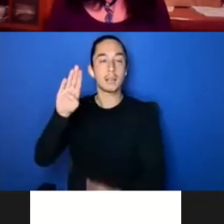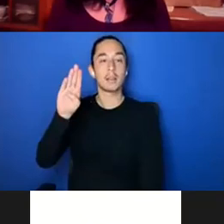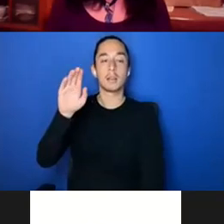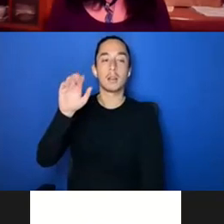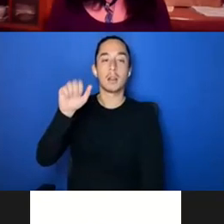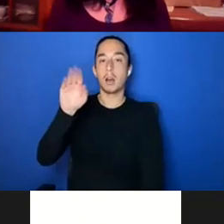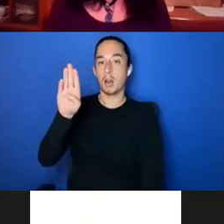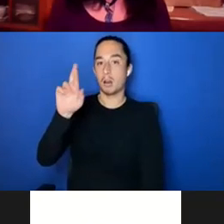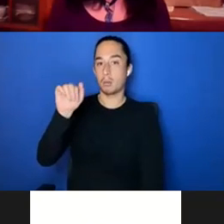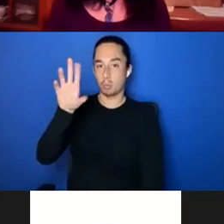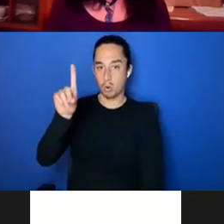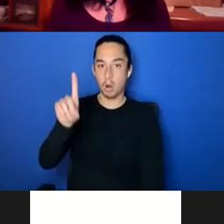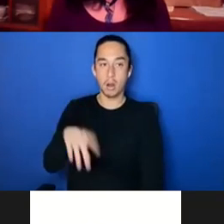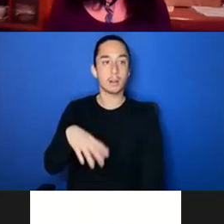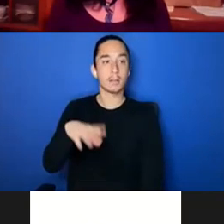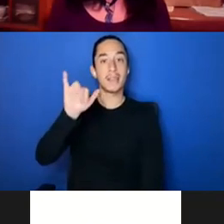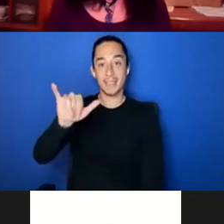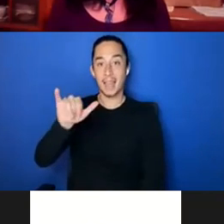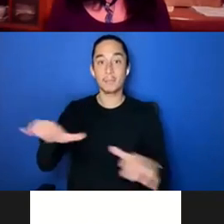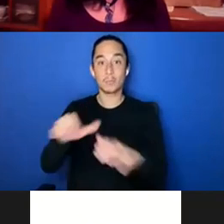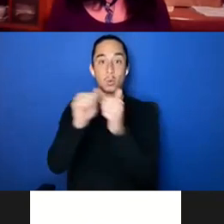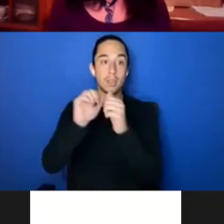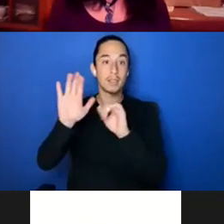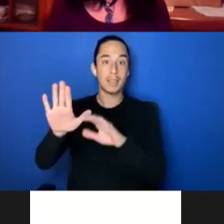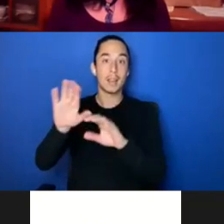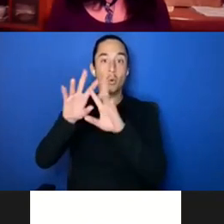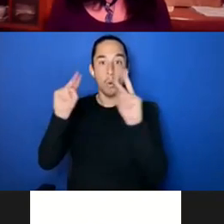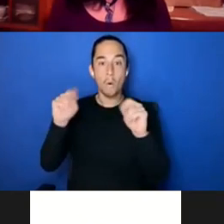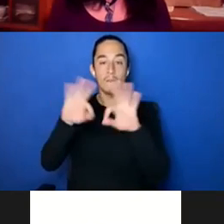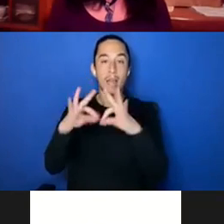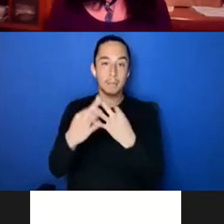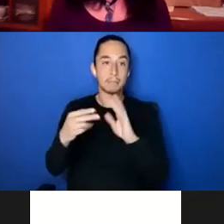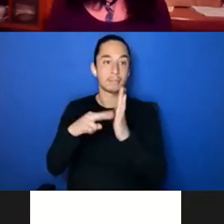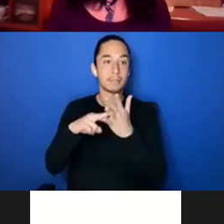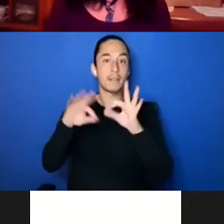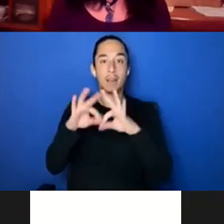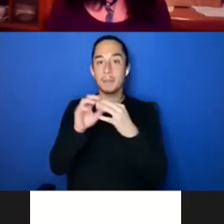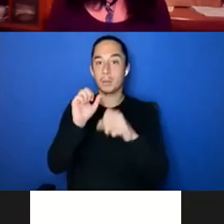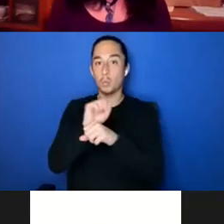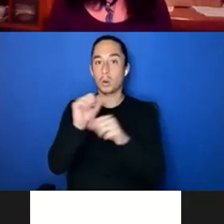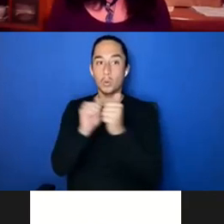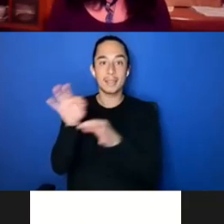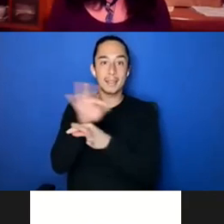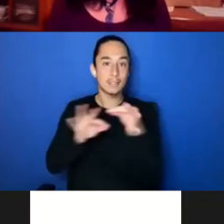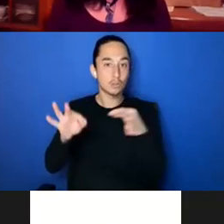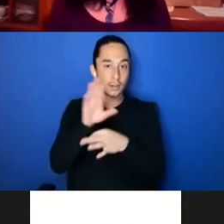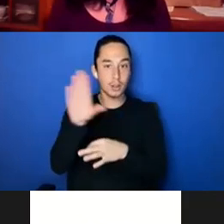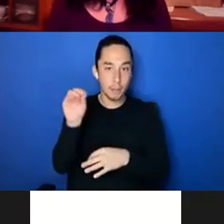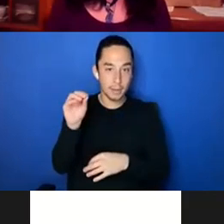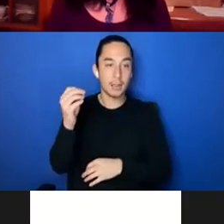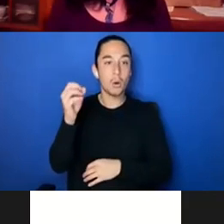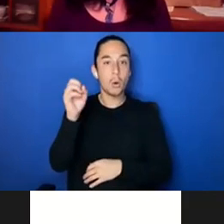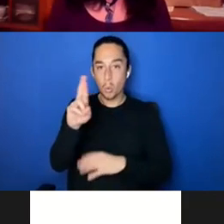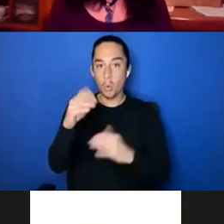Now that they do with their own families, meaning their own families may work with either an exchange company or they